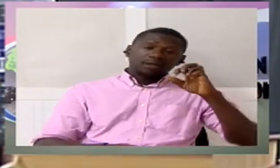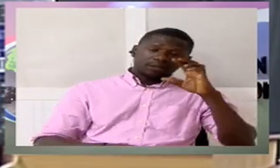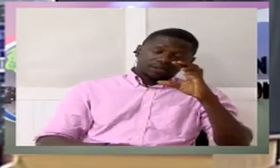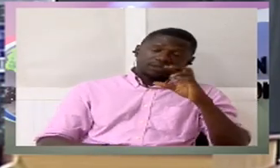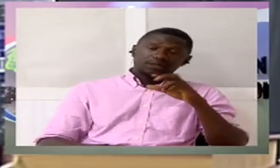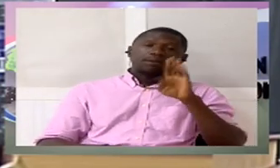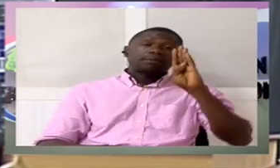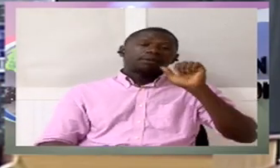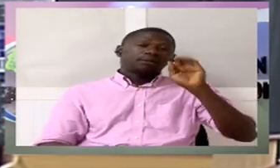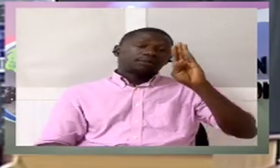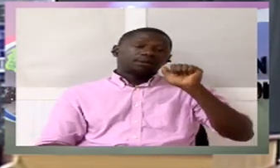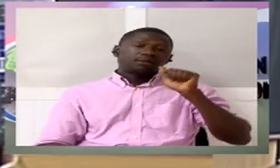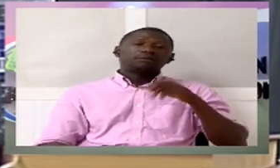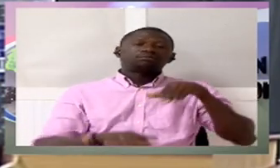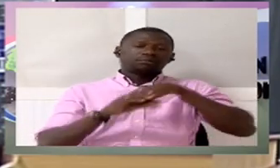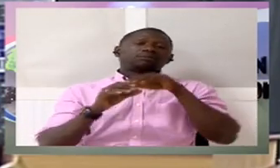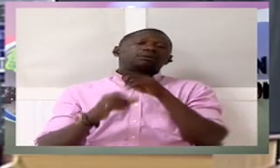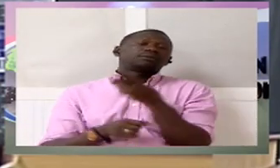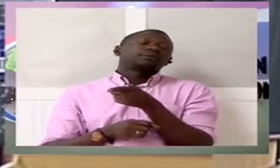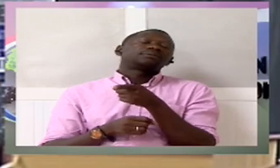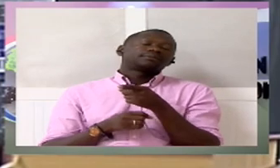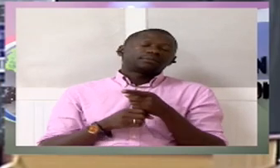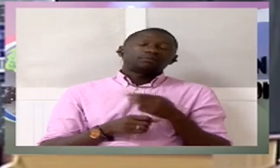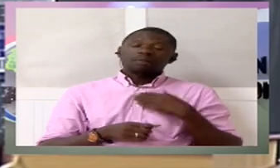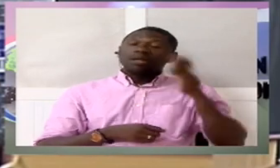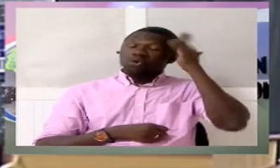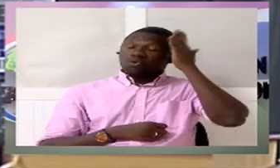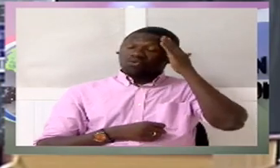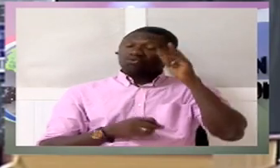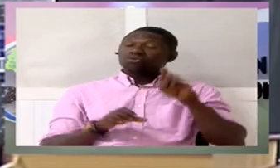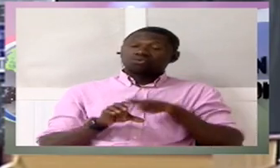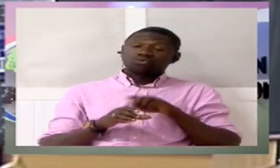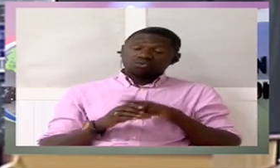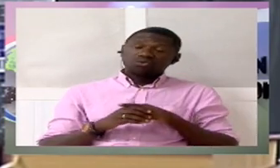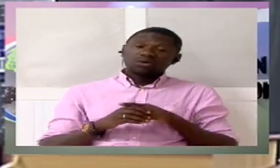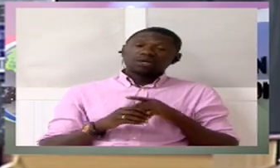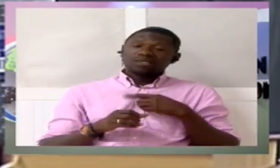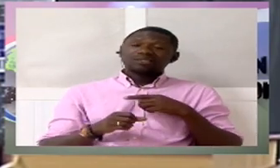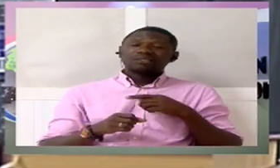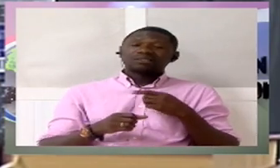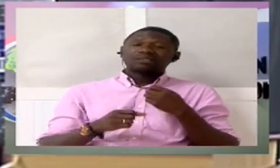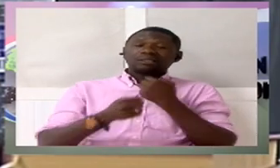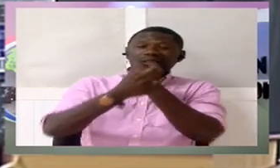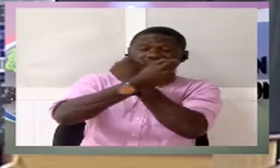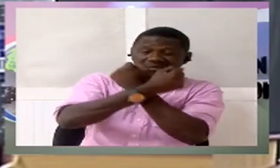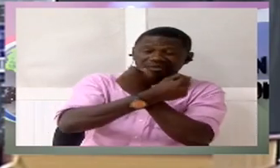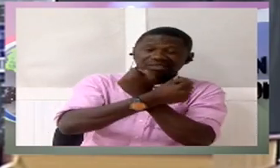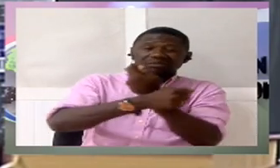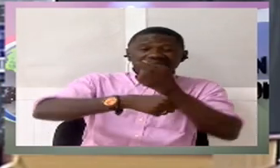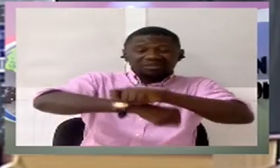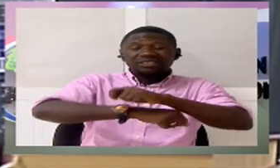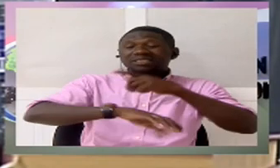Baba is among those pillars. And also, I know that his